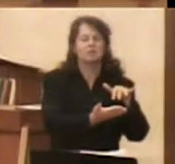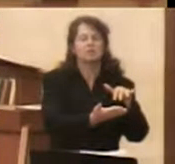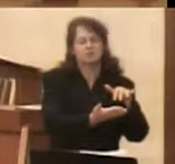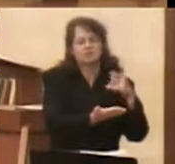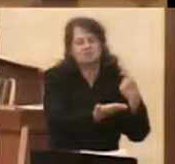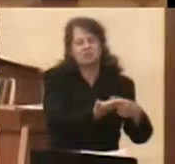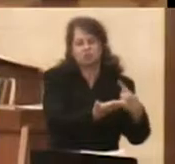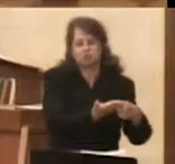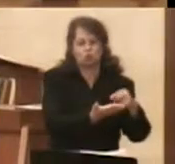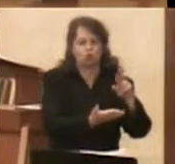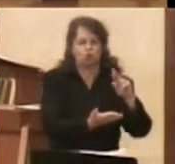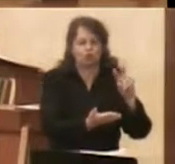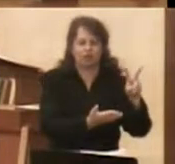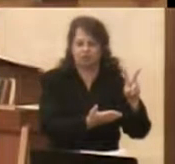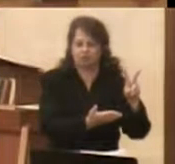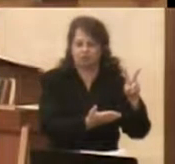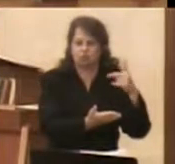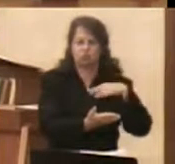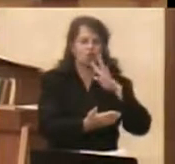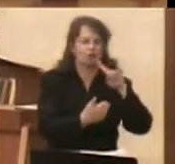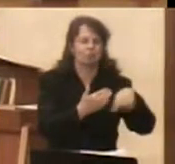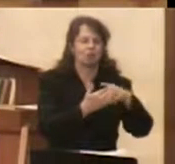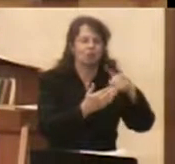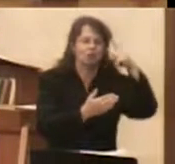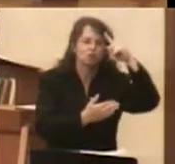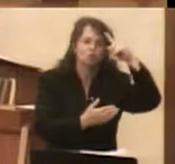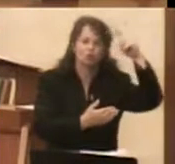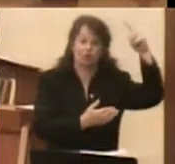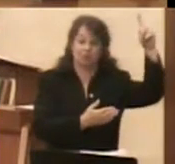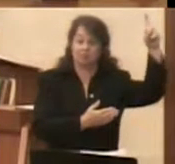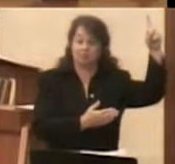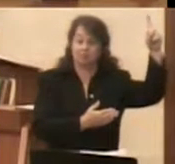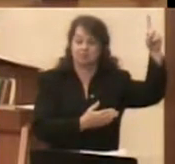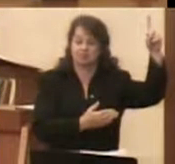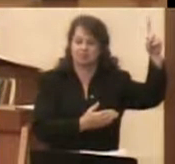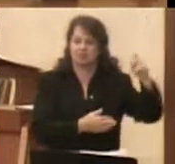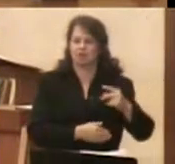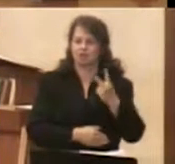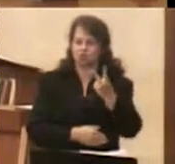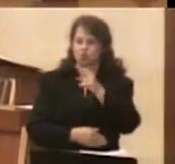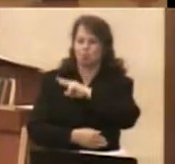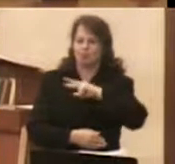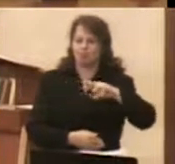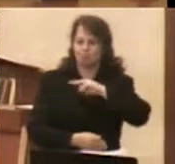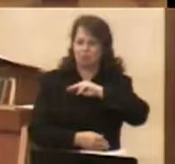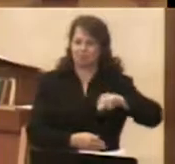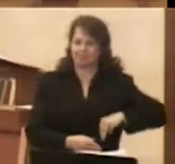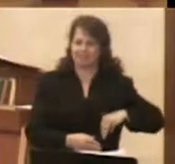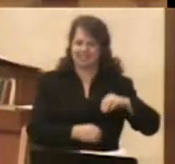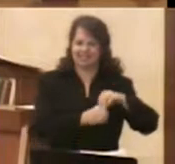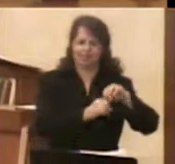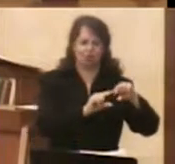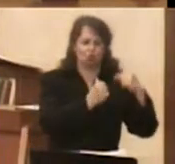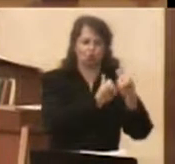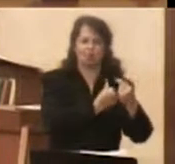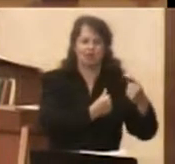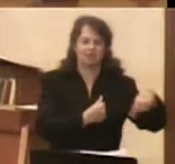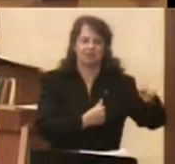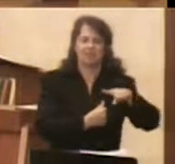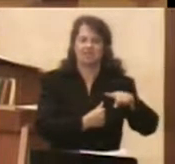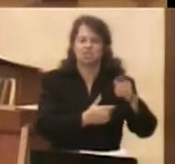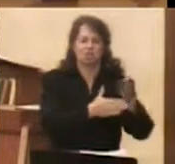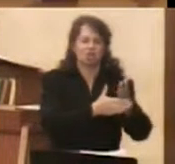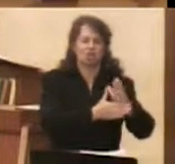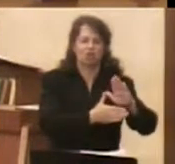Revelation. And we talked about dreams. And two members of the group shared their experience of